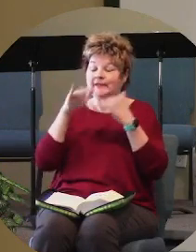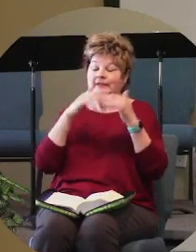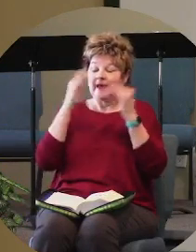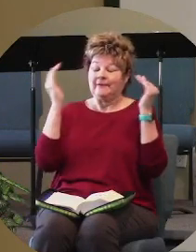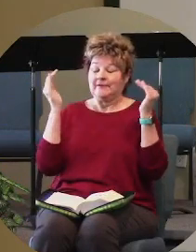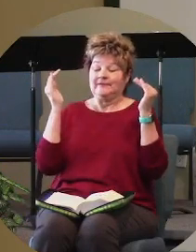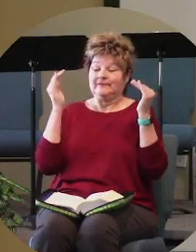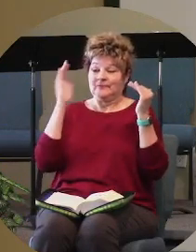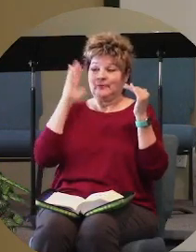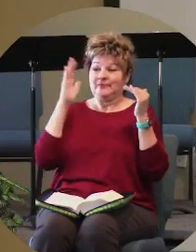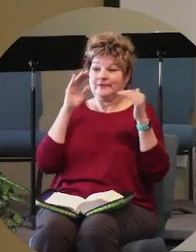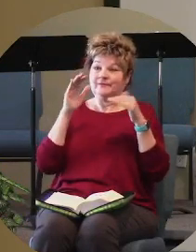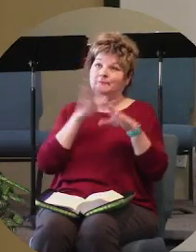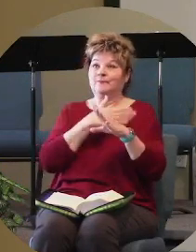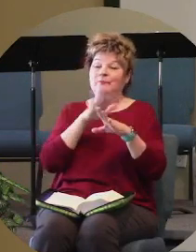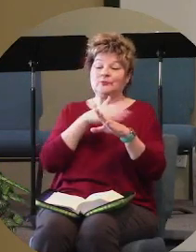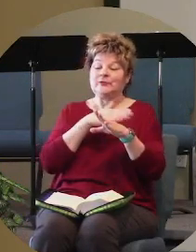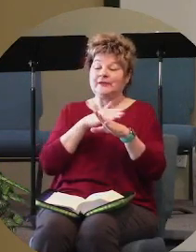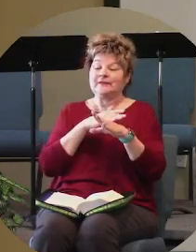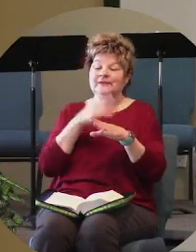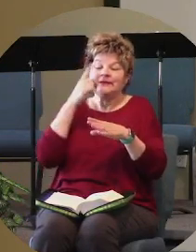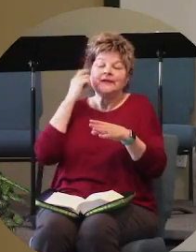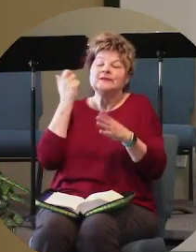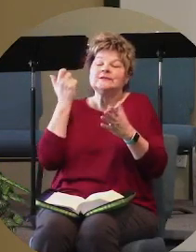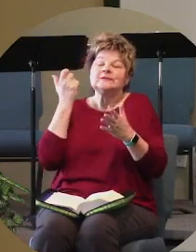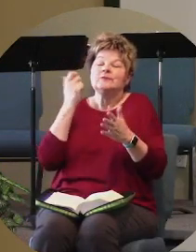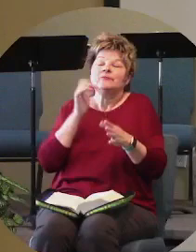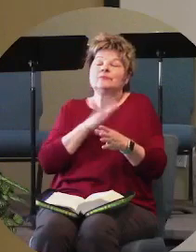music, because music is...